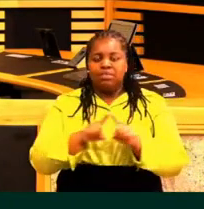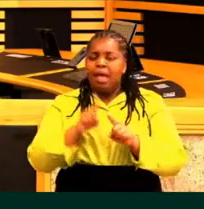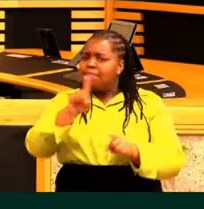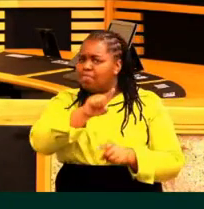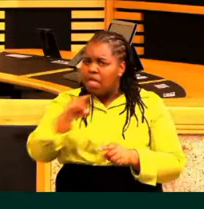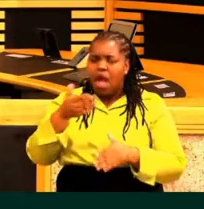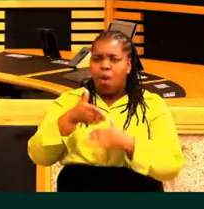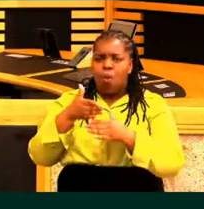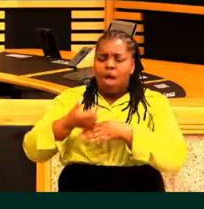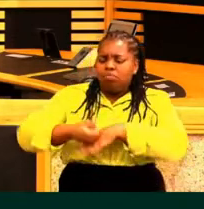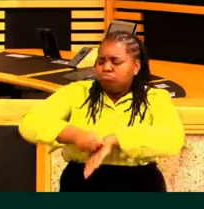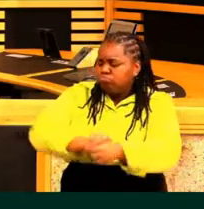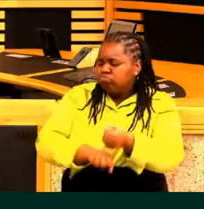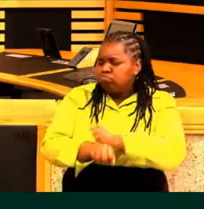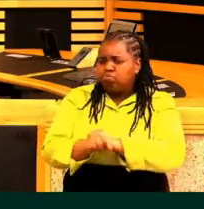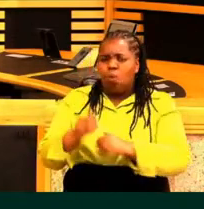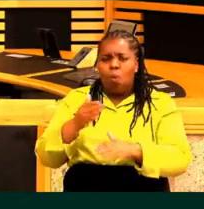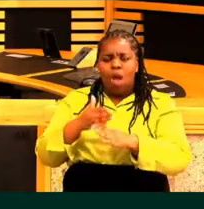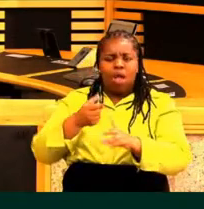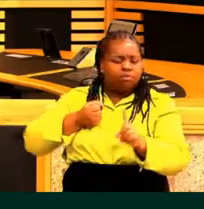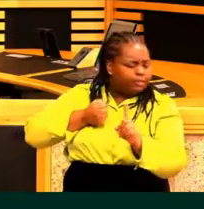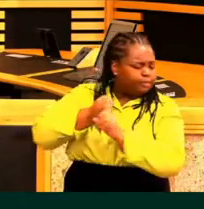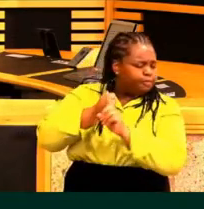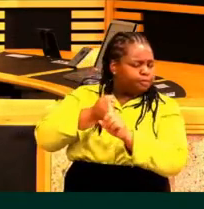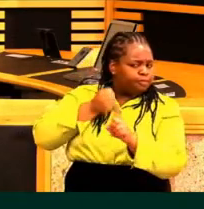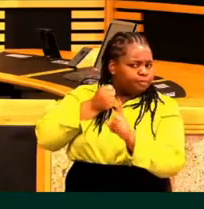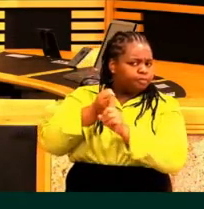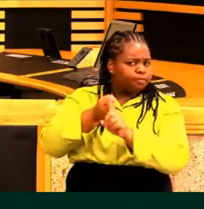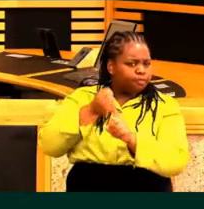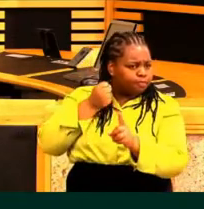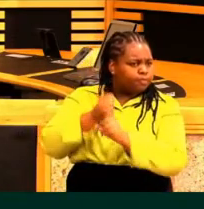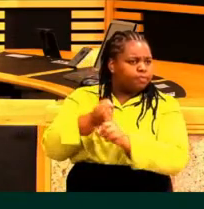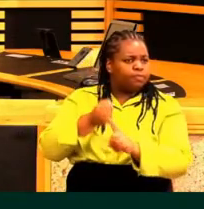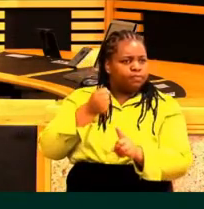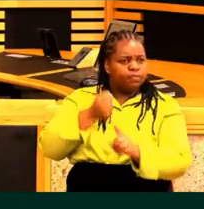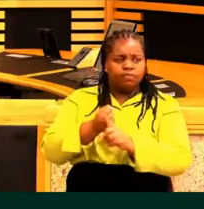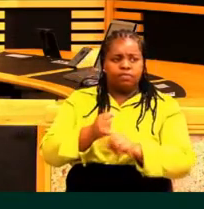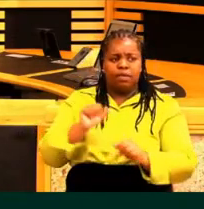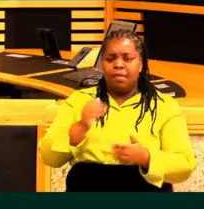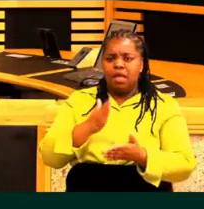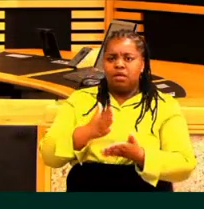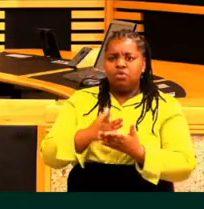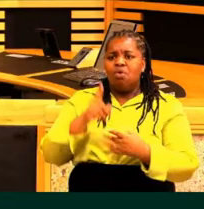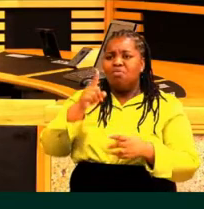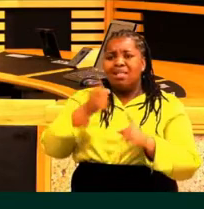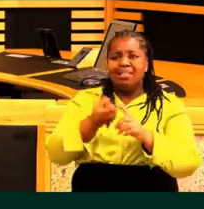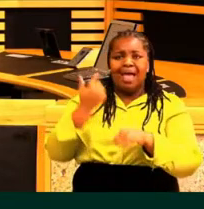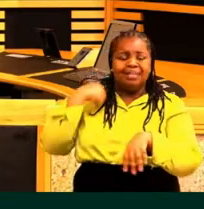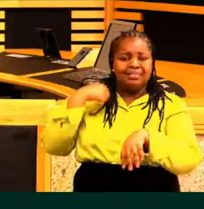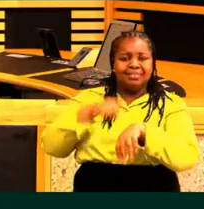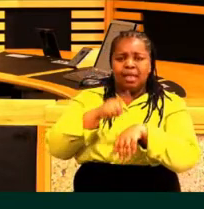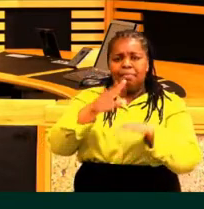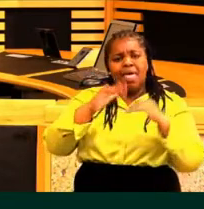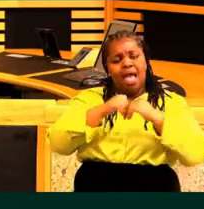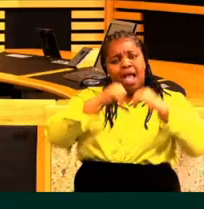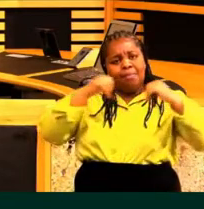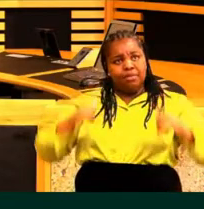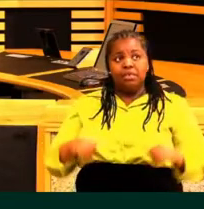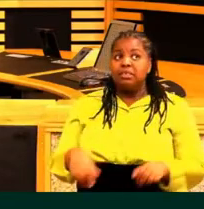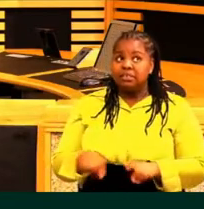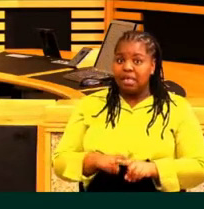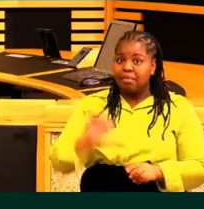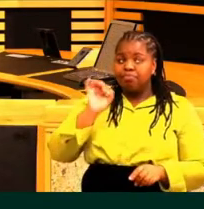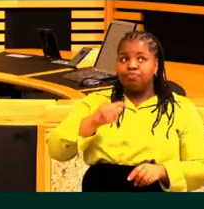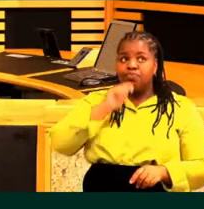in fighting for the horrendous injustices and heinous crimes of Apartheid their efforts